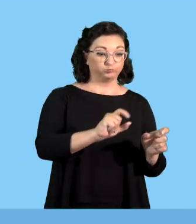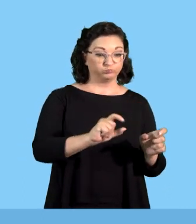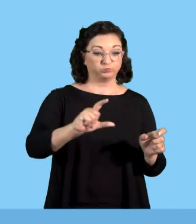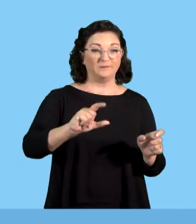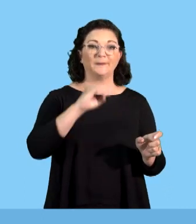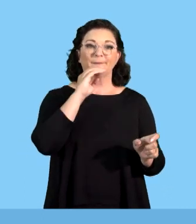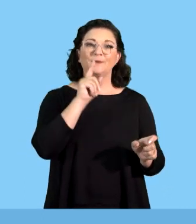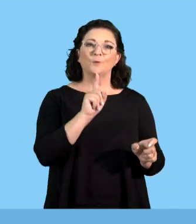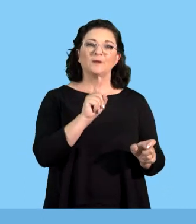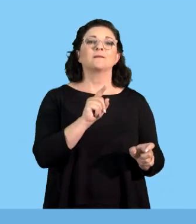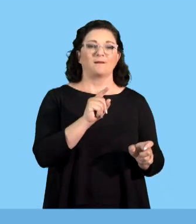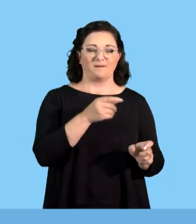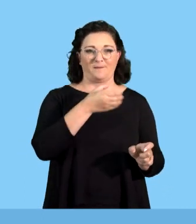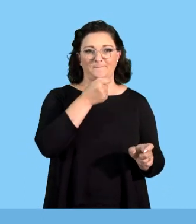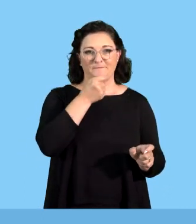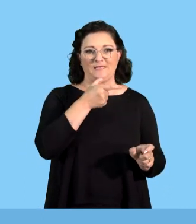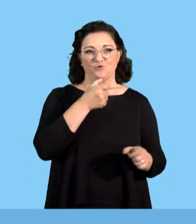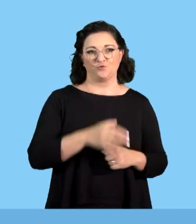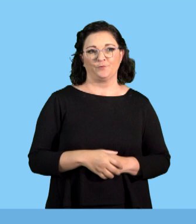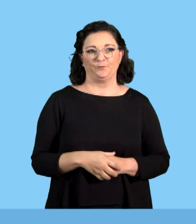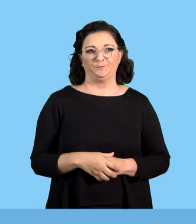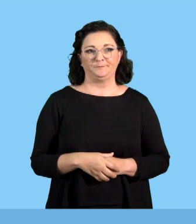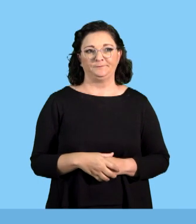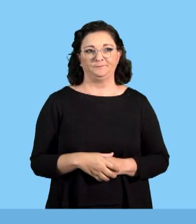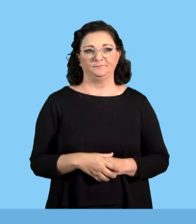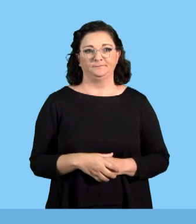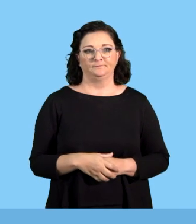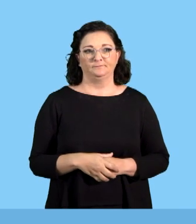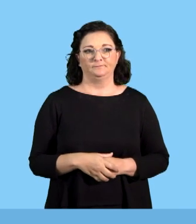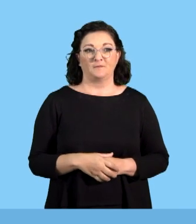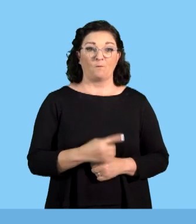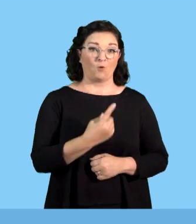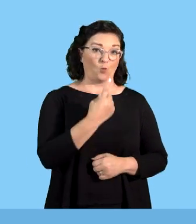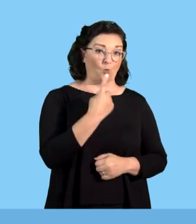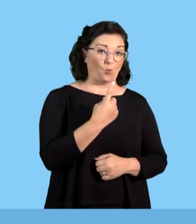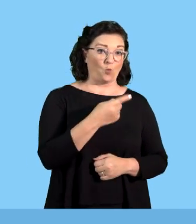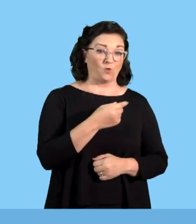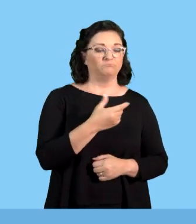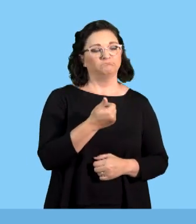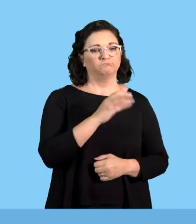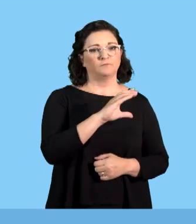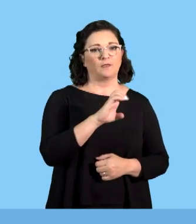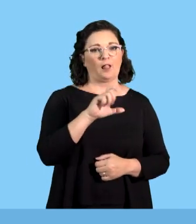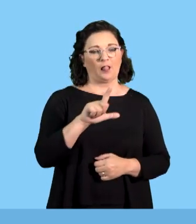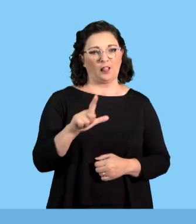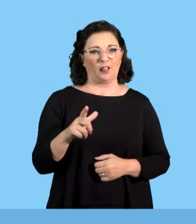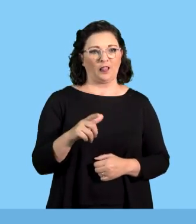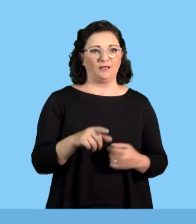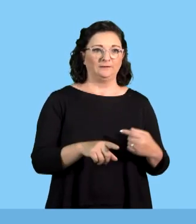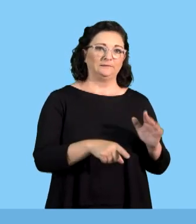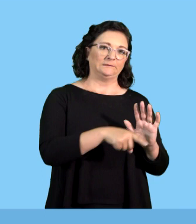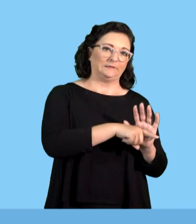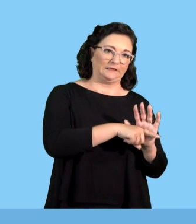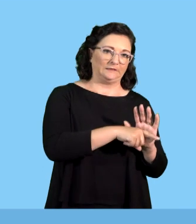circuit, that is now going to be a battery. More than one cell now makes up a battery. Just one cell, it is a cell consisting of a